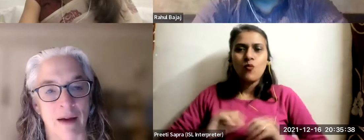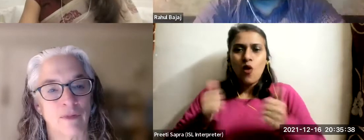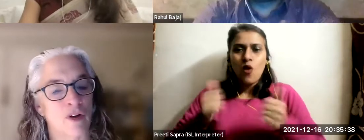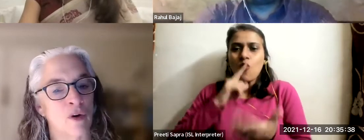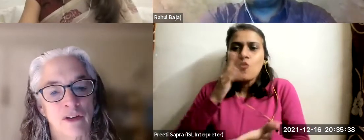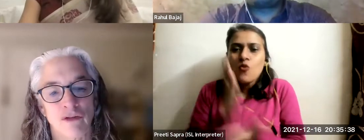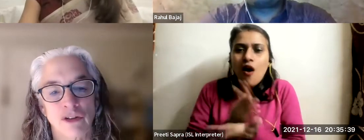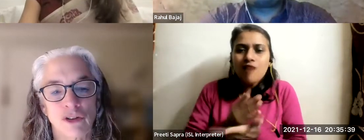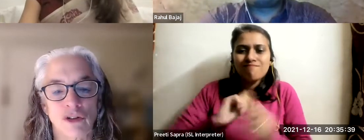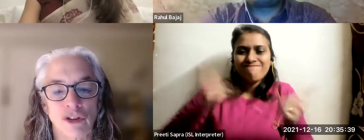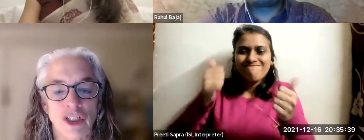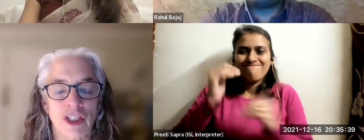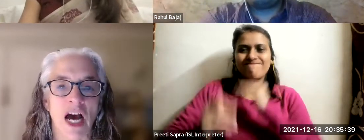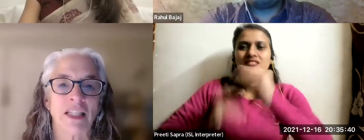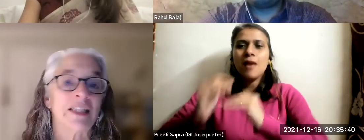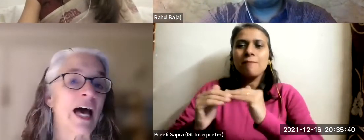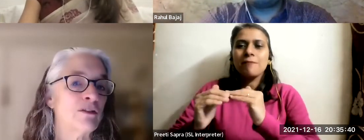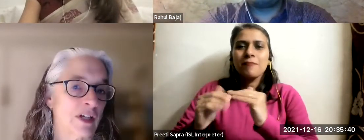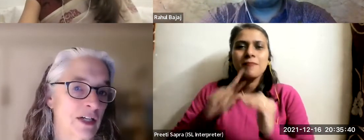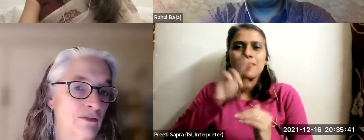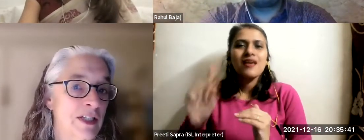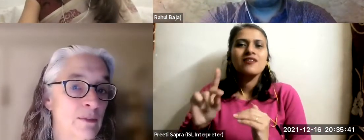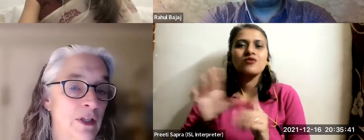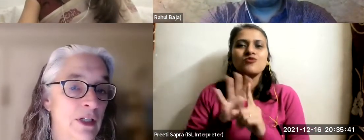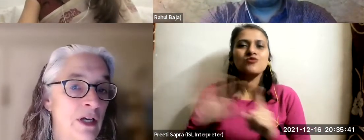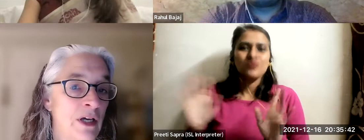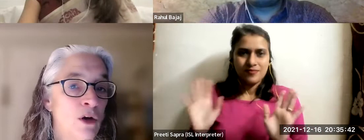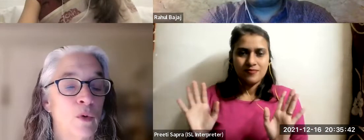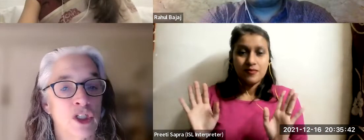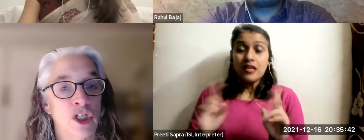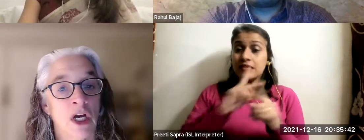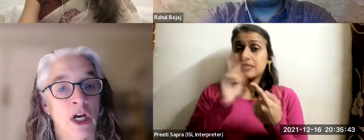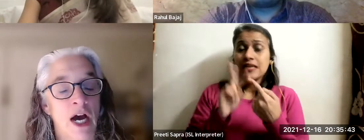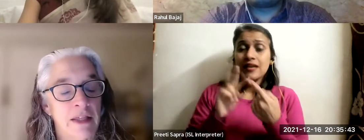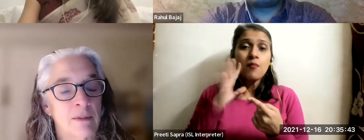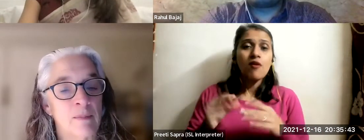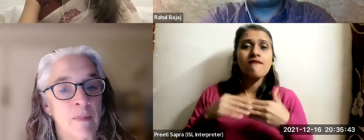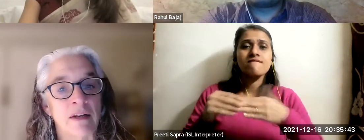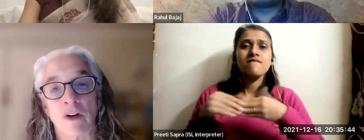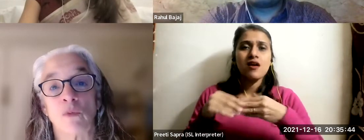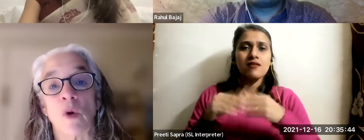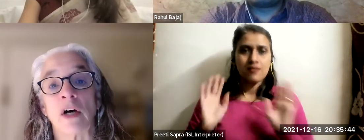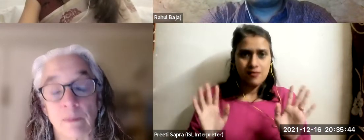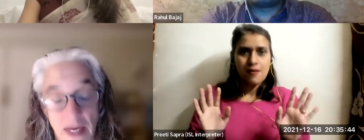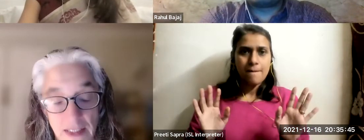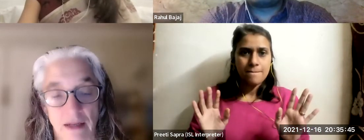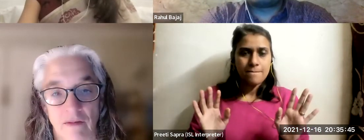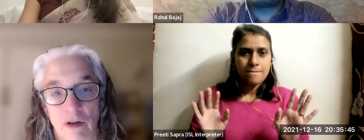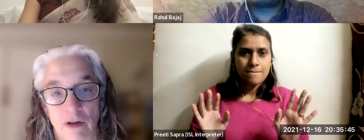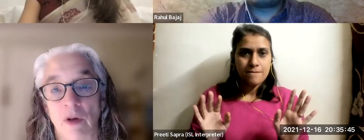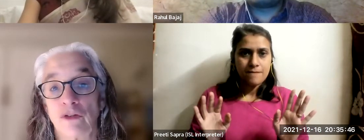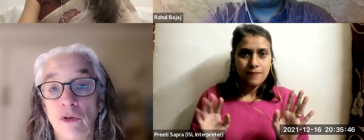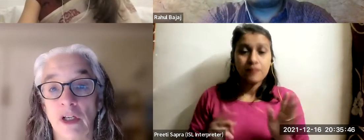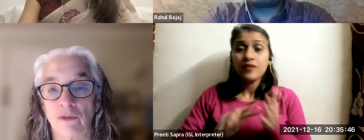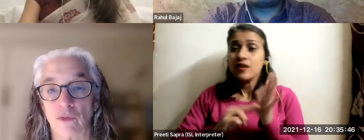next step. So structured negotiation allows that kind of flexibility, which I think makes it